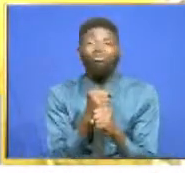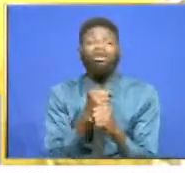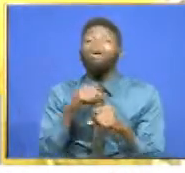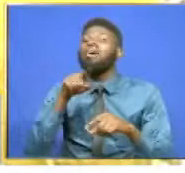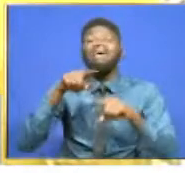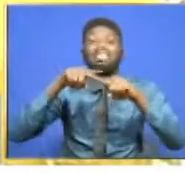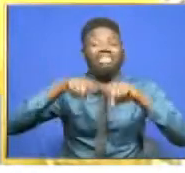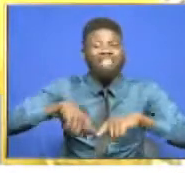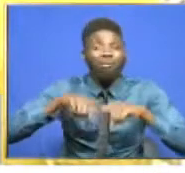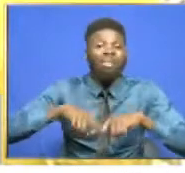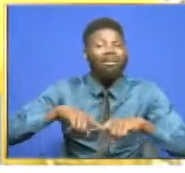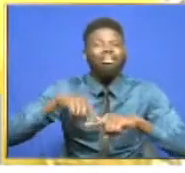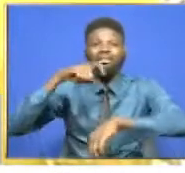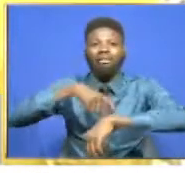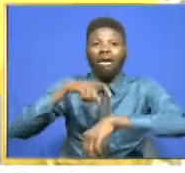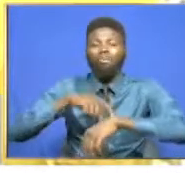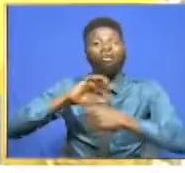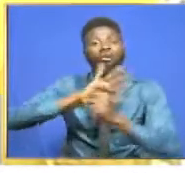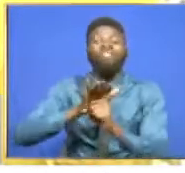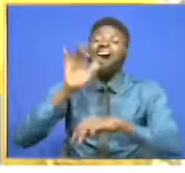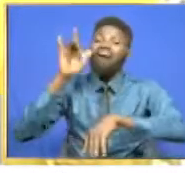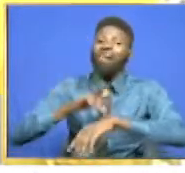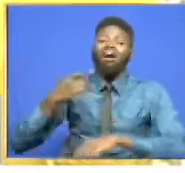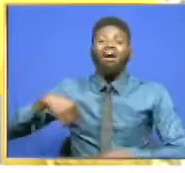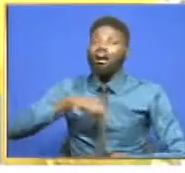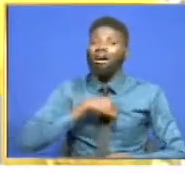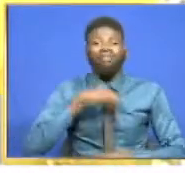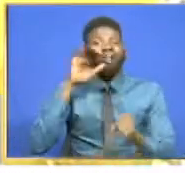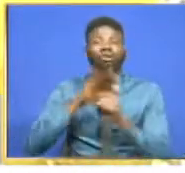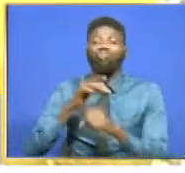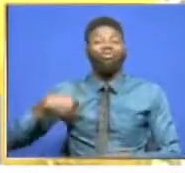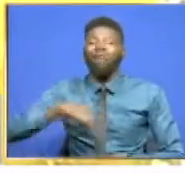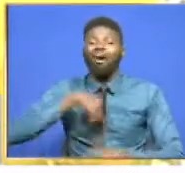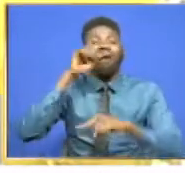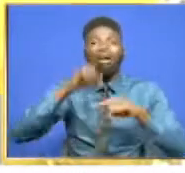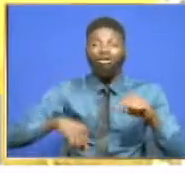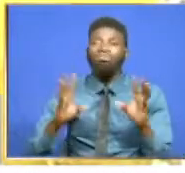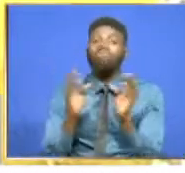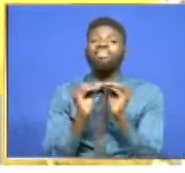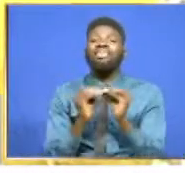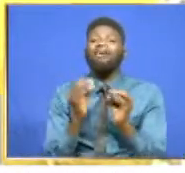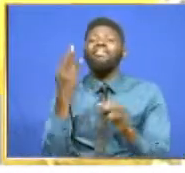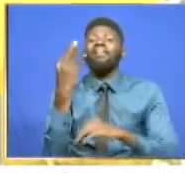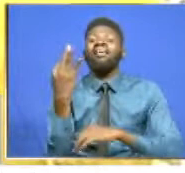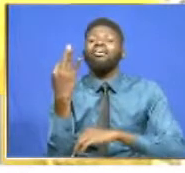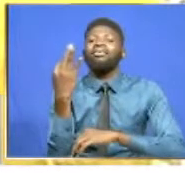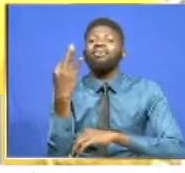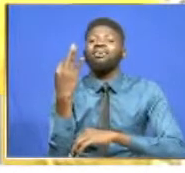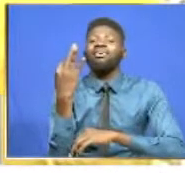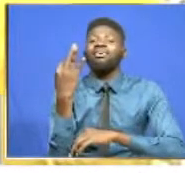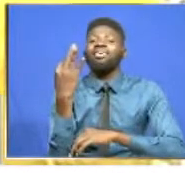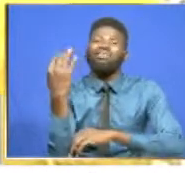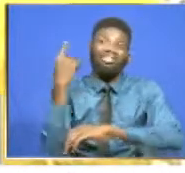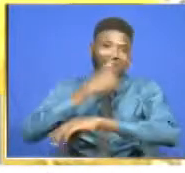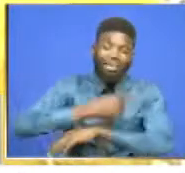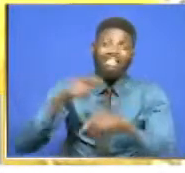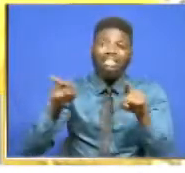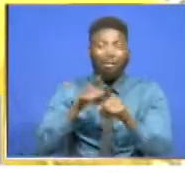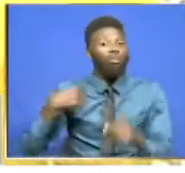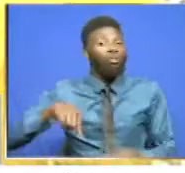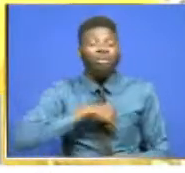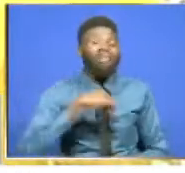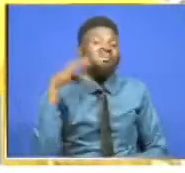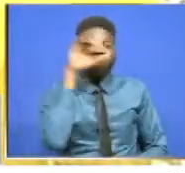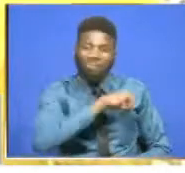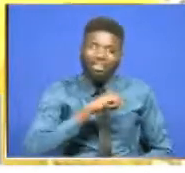lot. We've not been able to be sitting the way we were for 3 days. We haven't had intensive committee meetings to, you